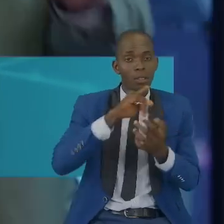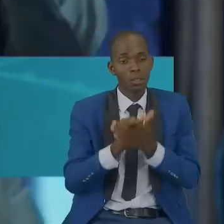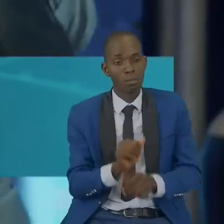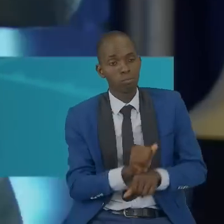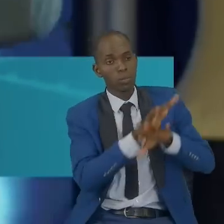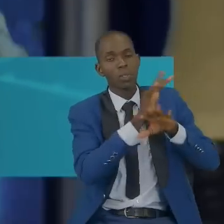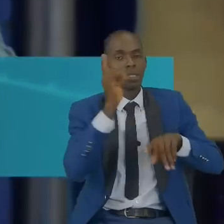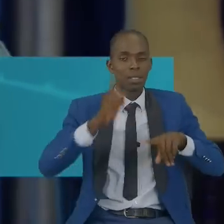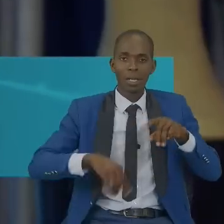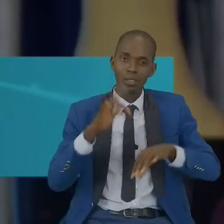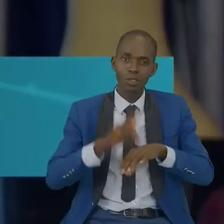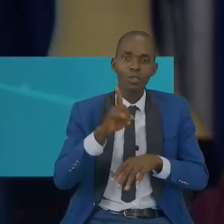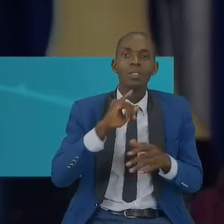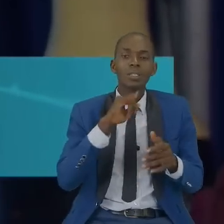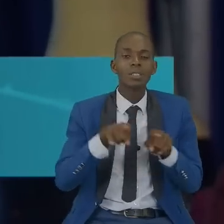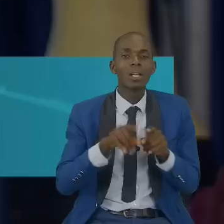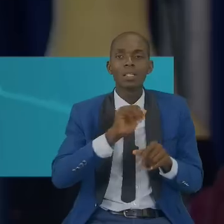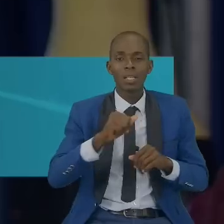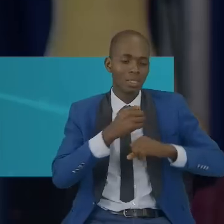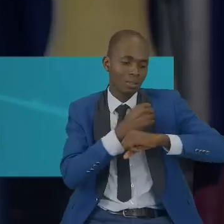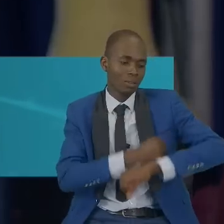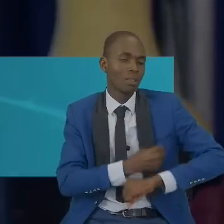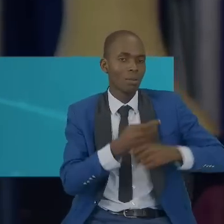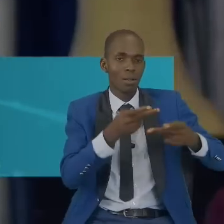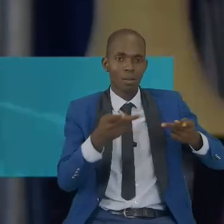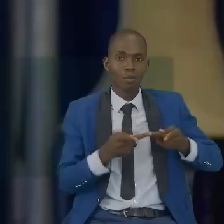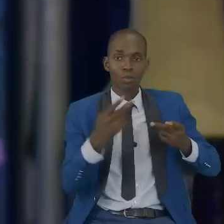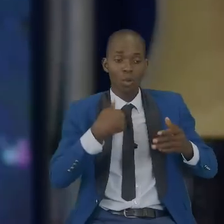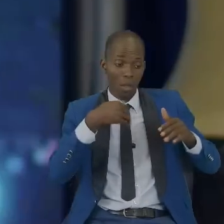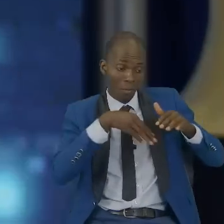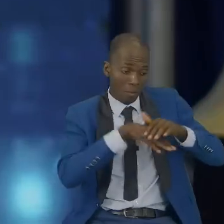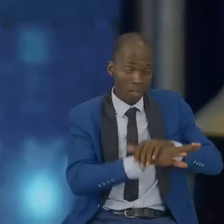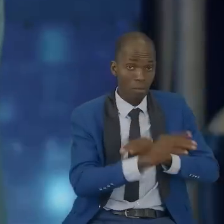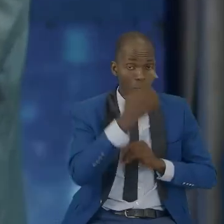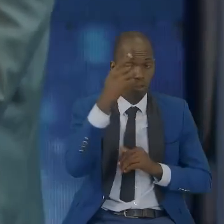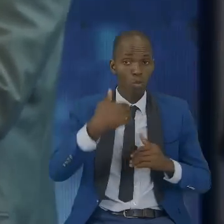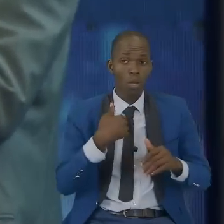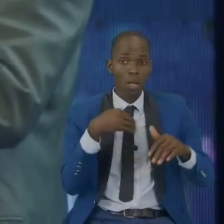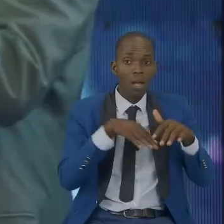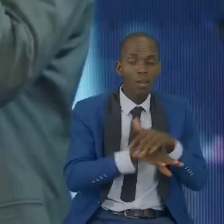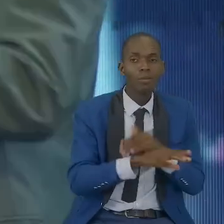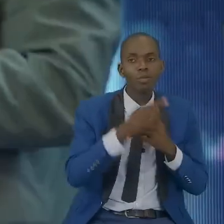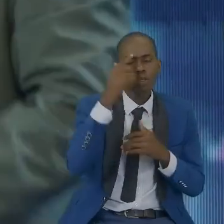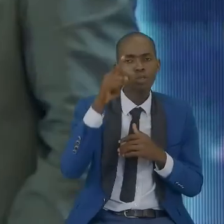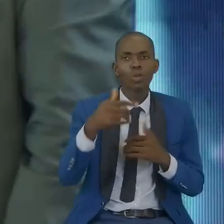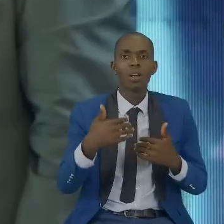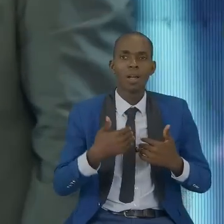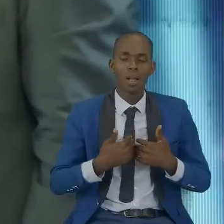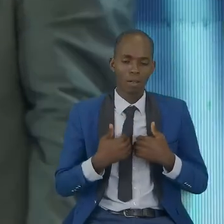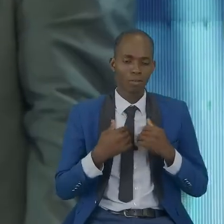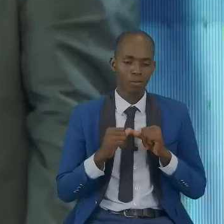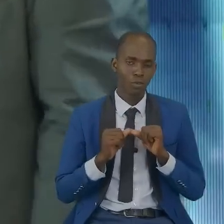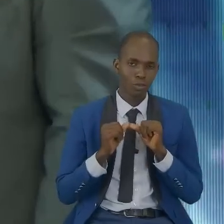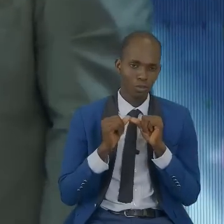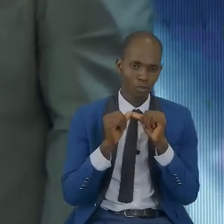you. It's a fortress, and you have entered in because you have steadfast fortitude.